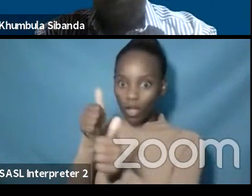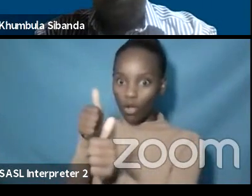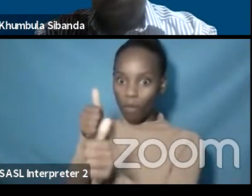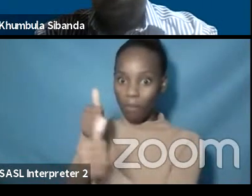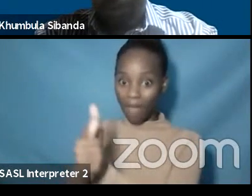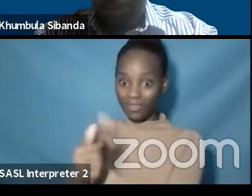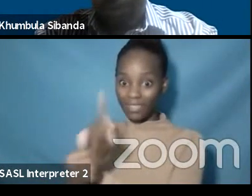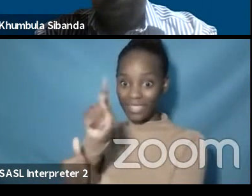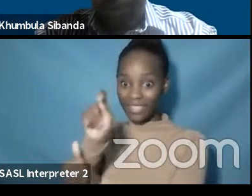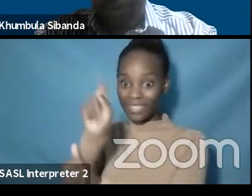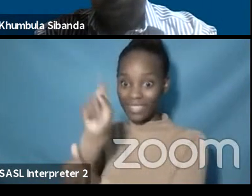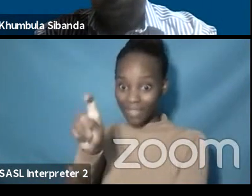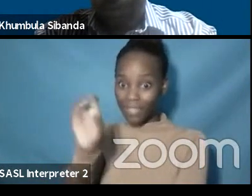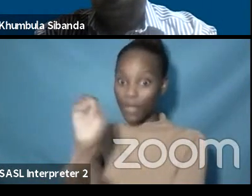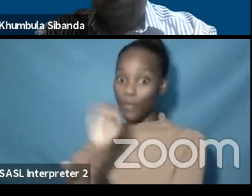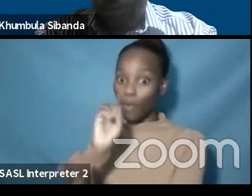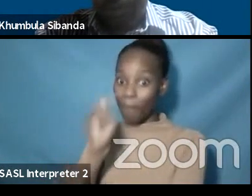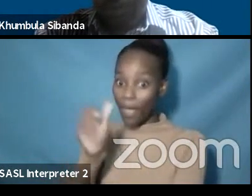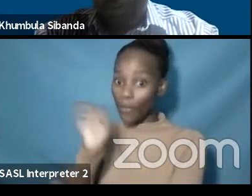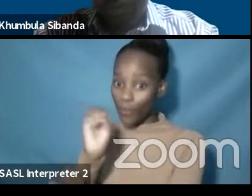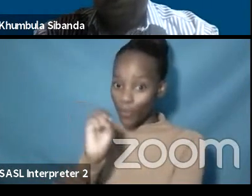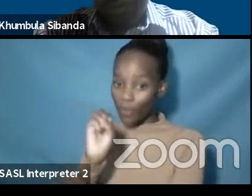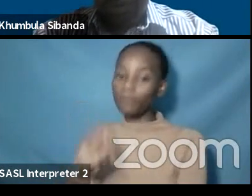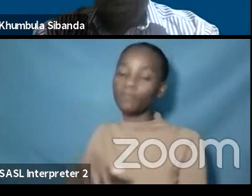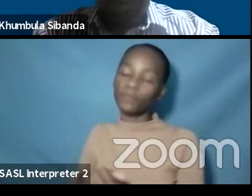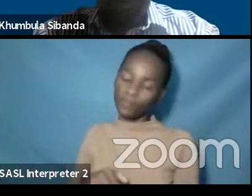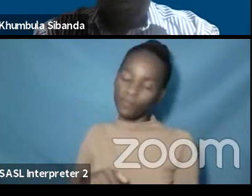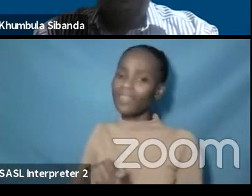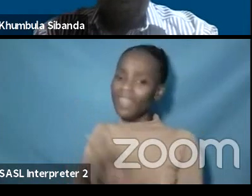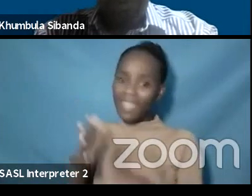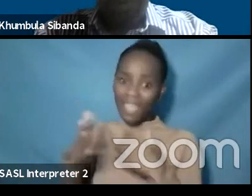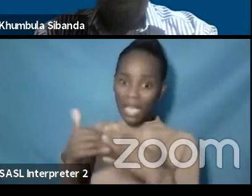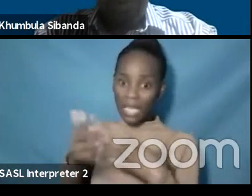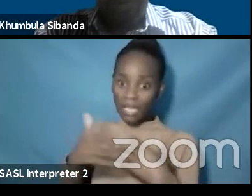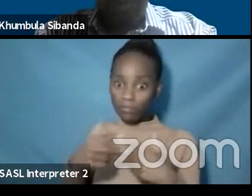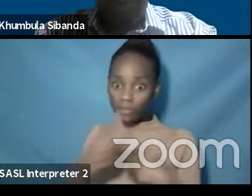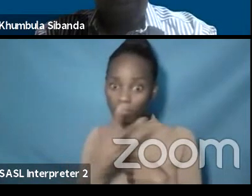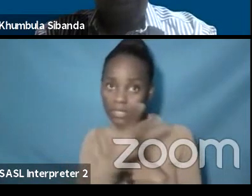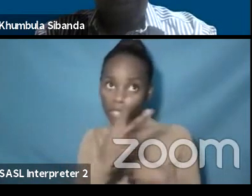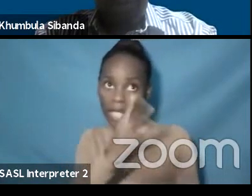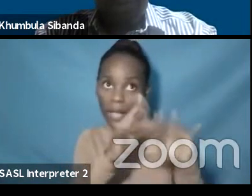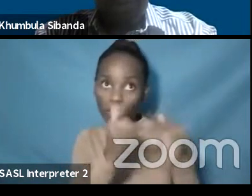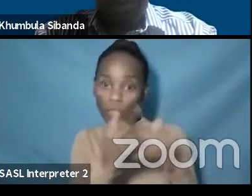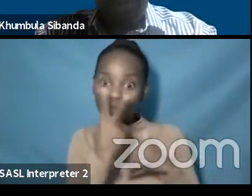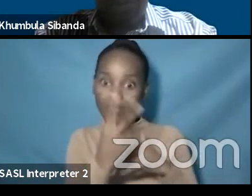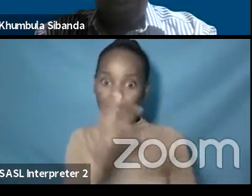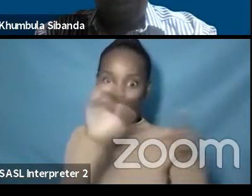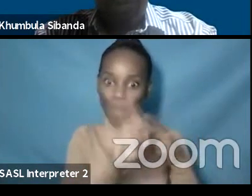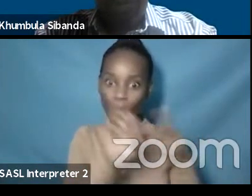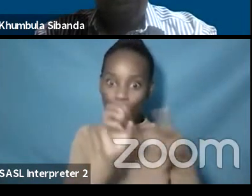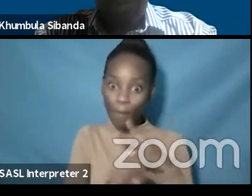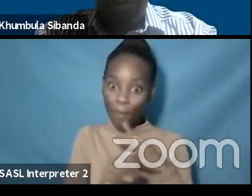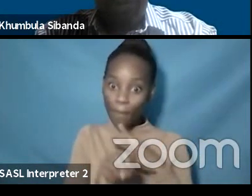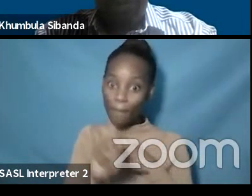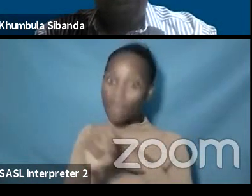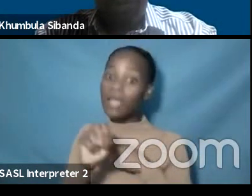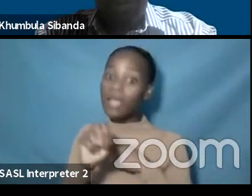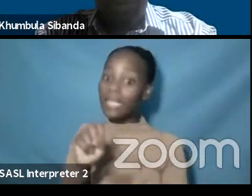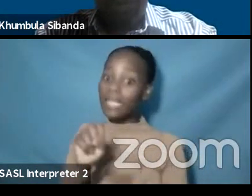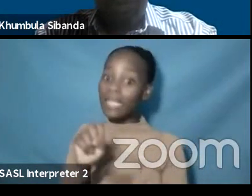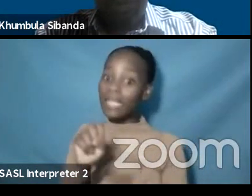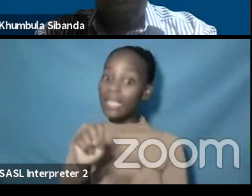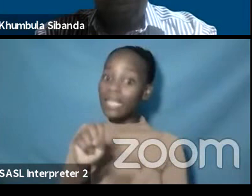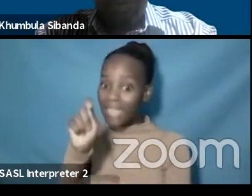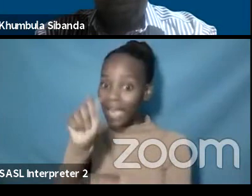welcome to report aligned to the Customs and Excise Act. There's certain rules to